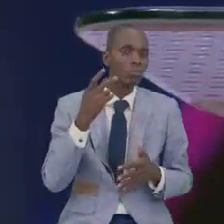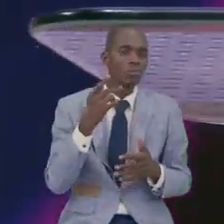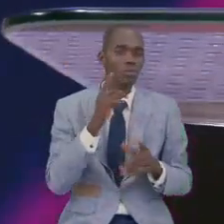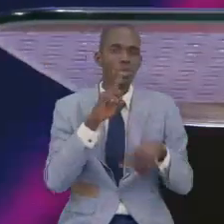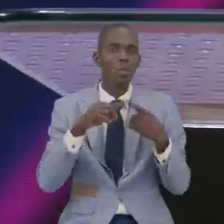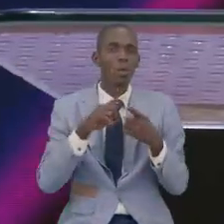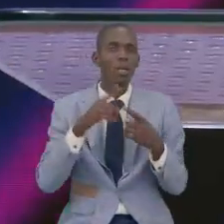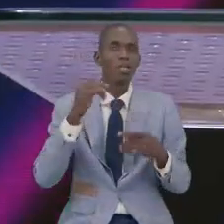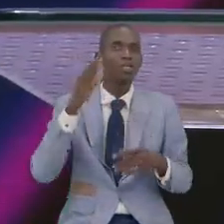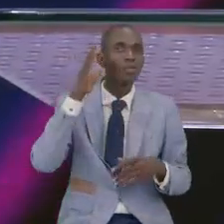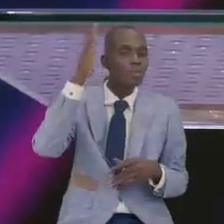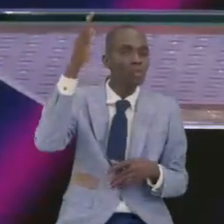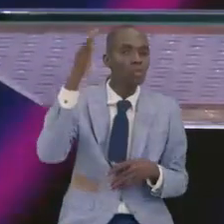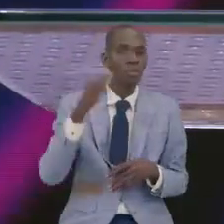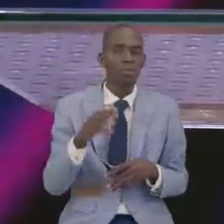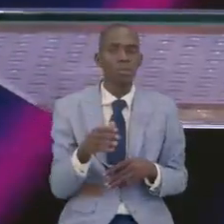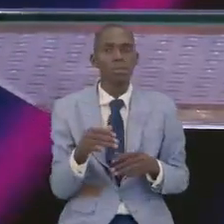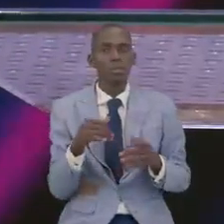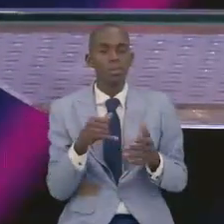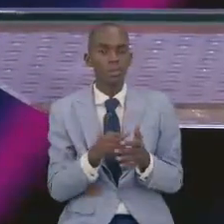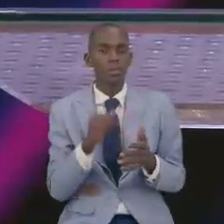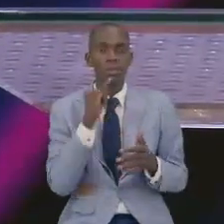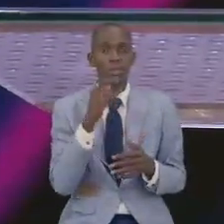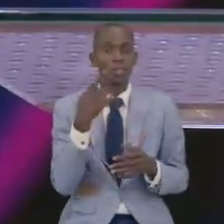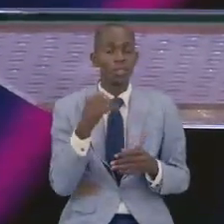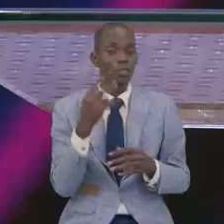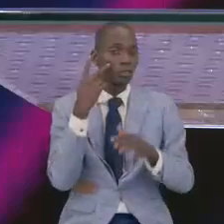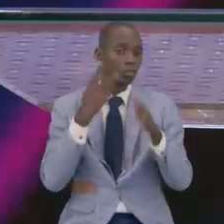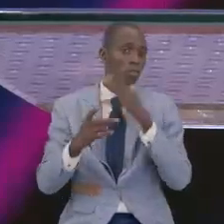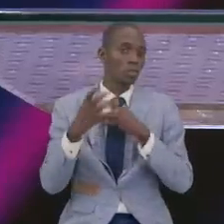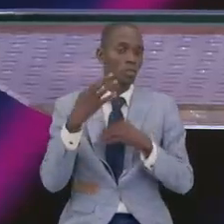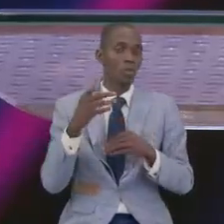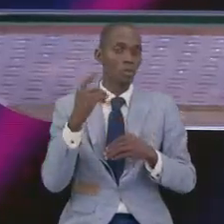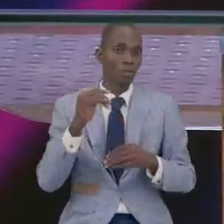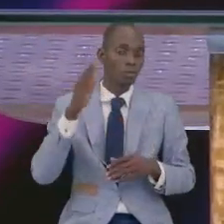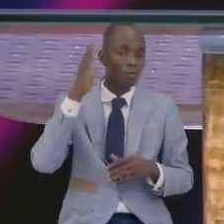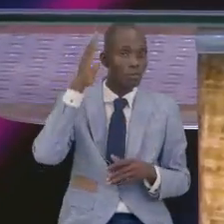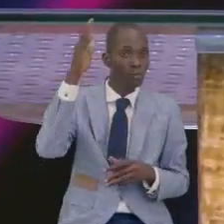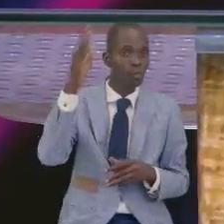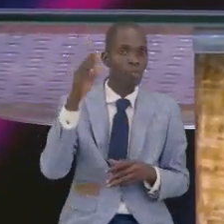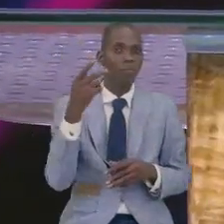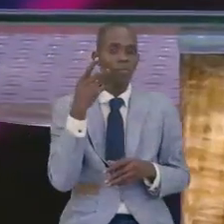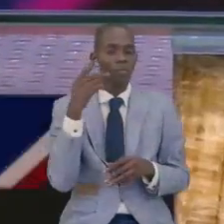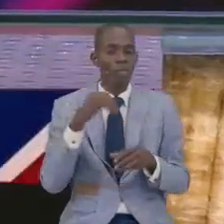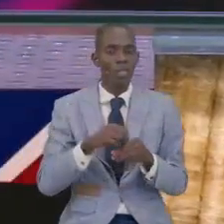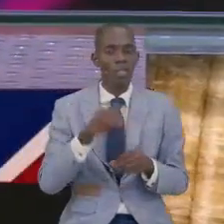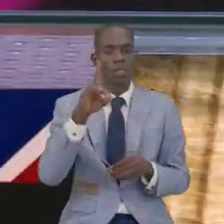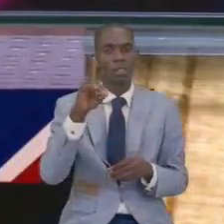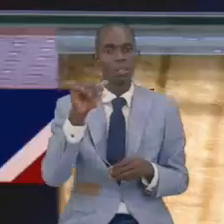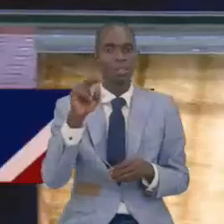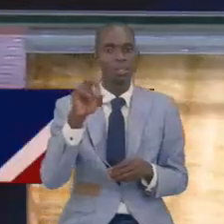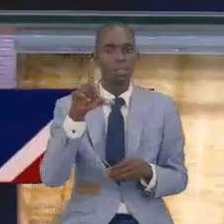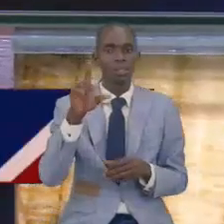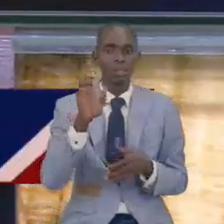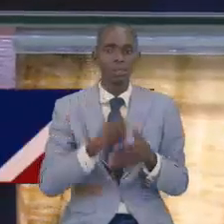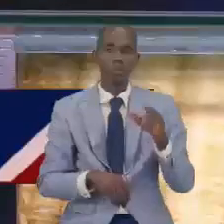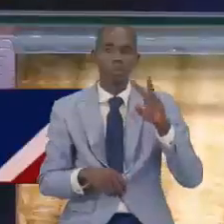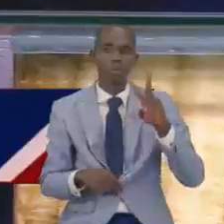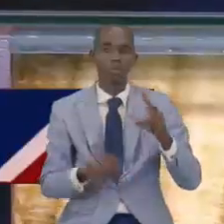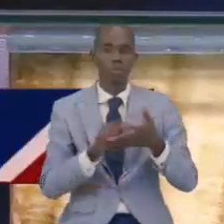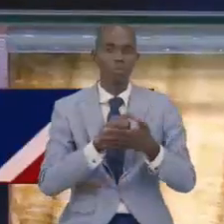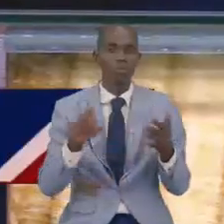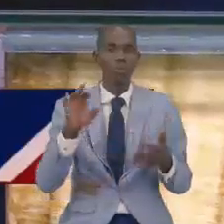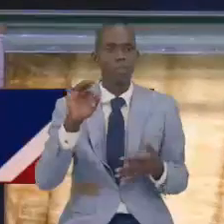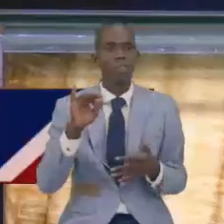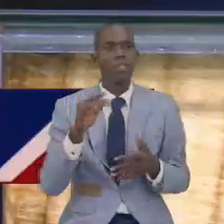but eschatological visions. Look at this, Daniel chapter 2. I'm reading from verse 19. Then was